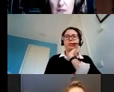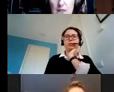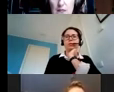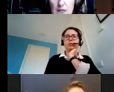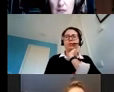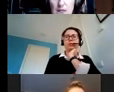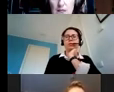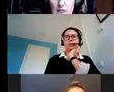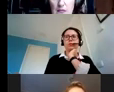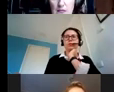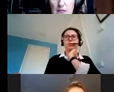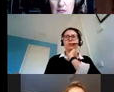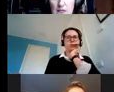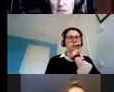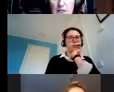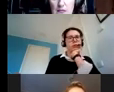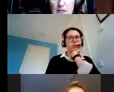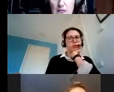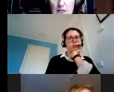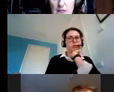In other terms, the decree